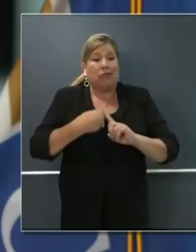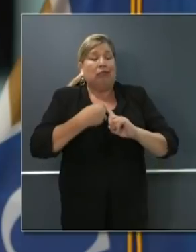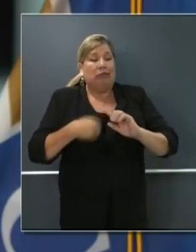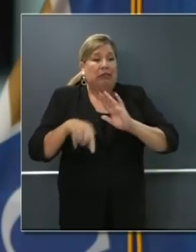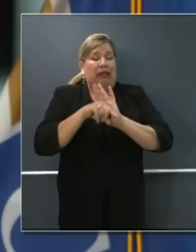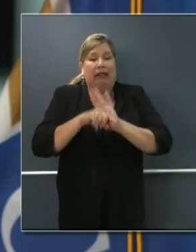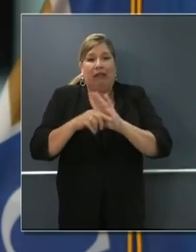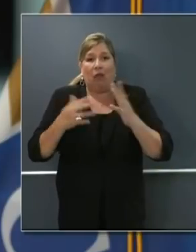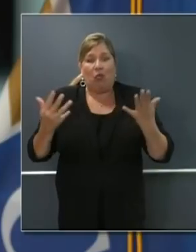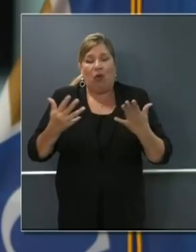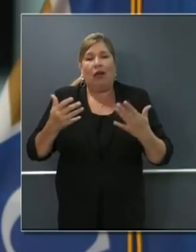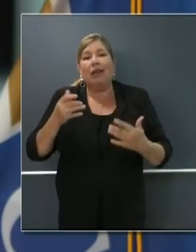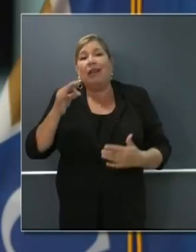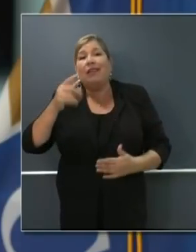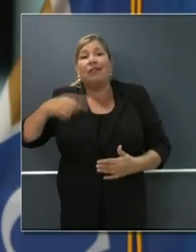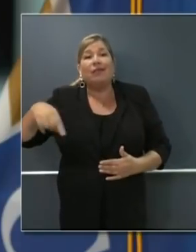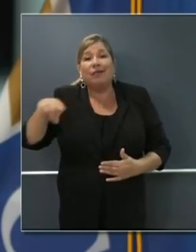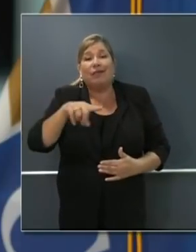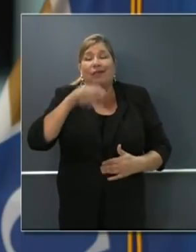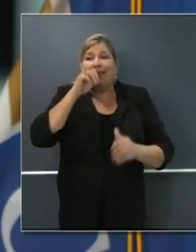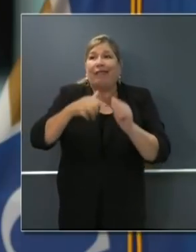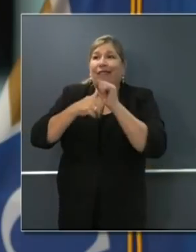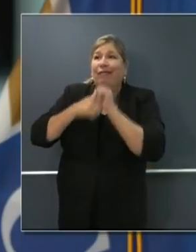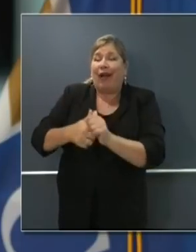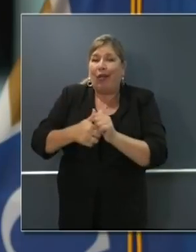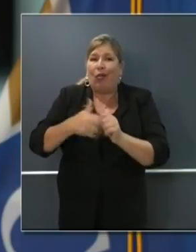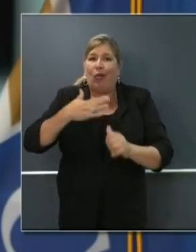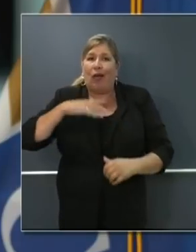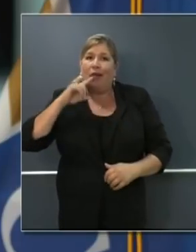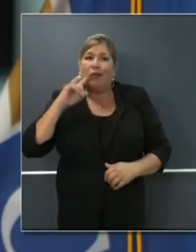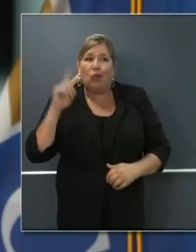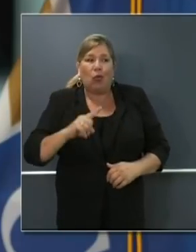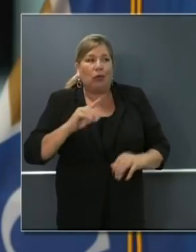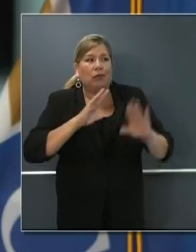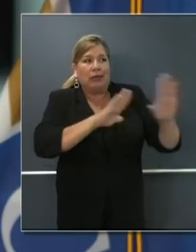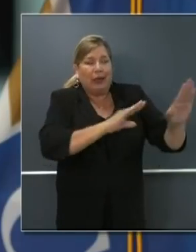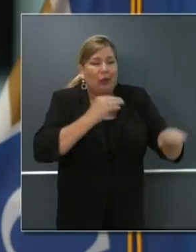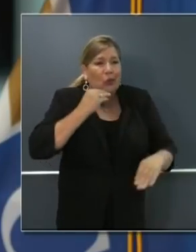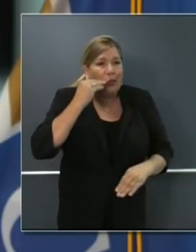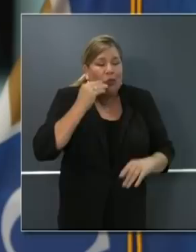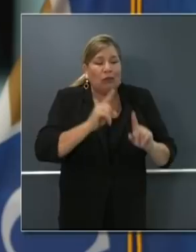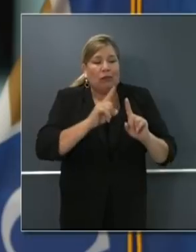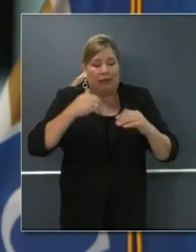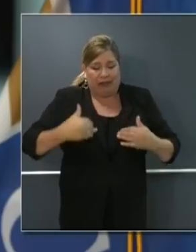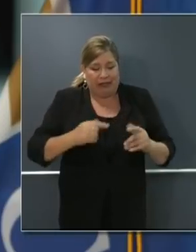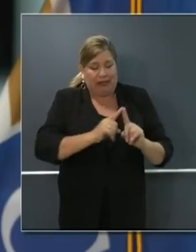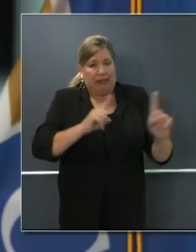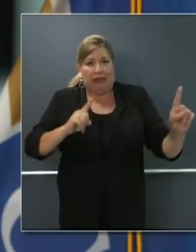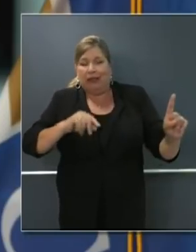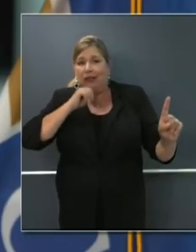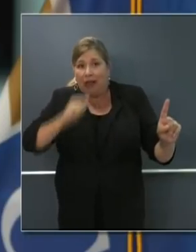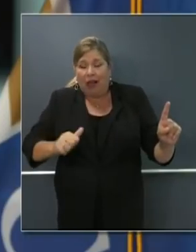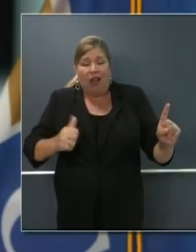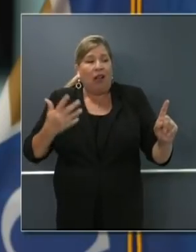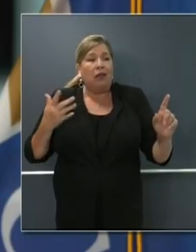behavior that's not conducive with those guidelines that are currently in place, and a spread of this virus. That will ultimately